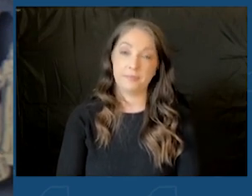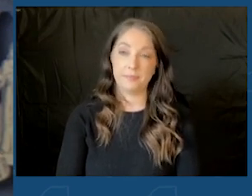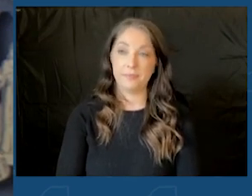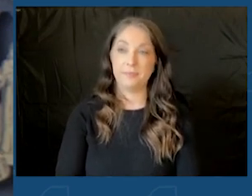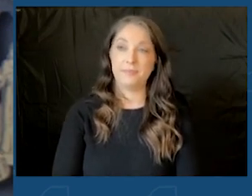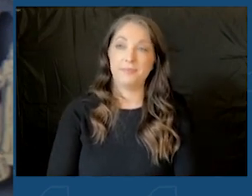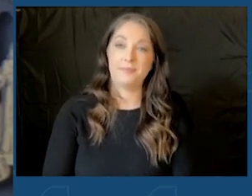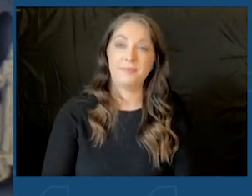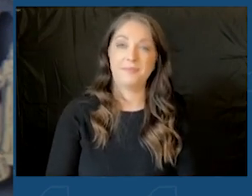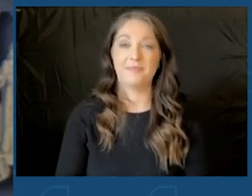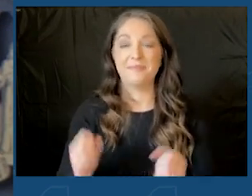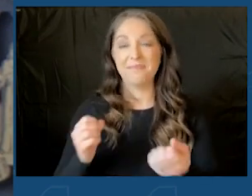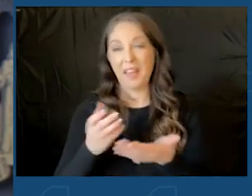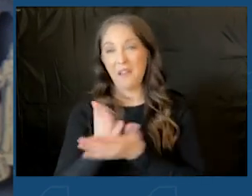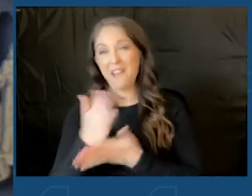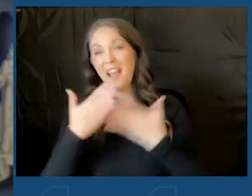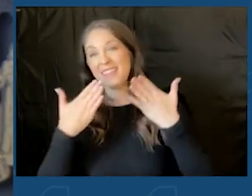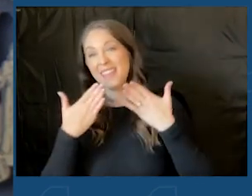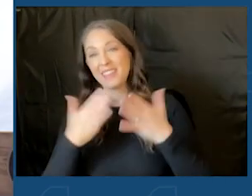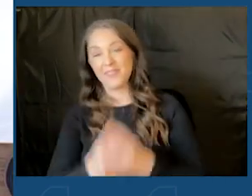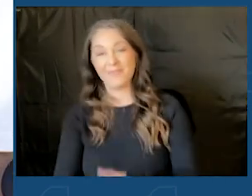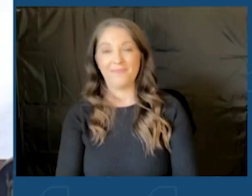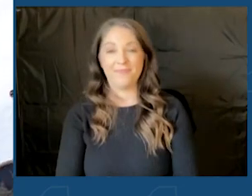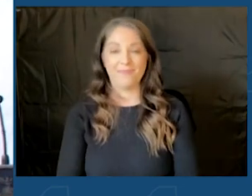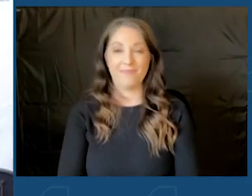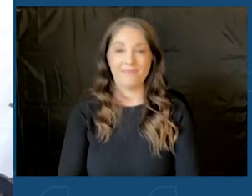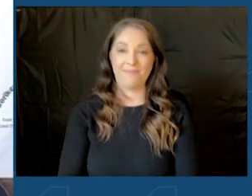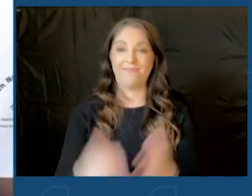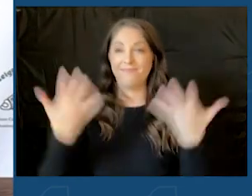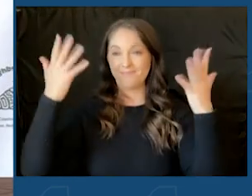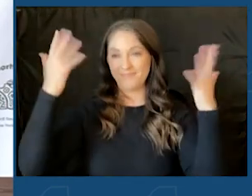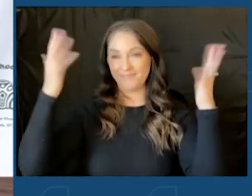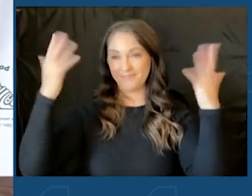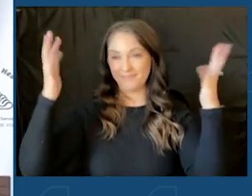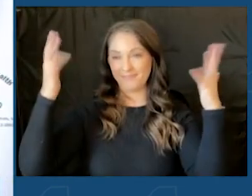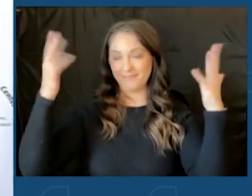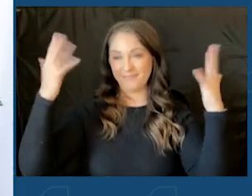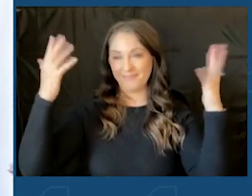All right, thank you very much.